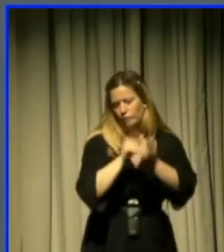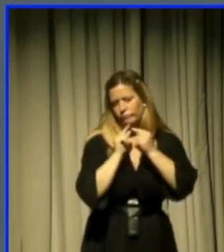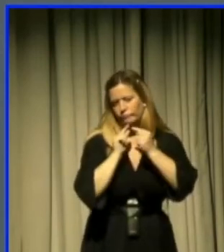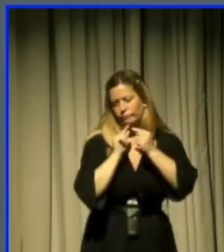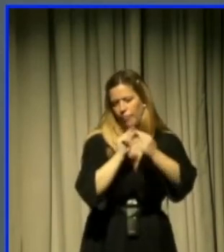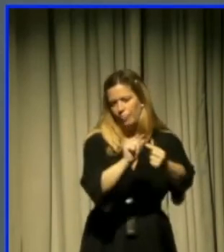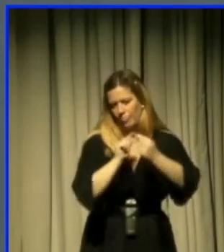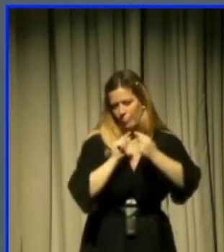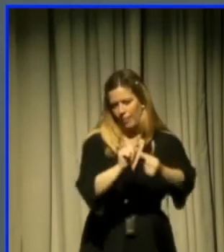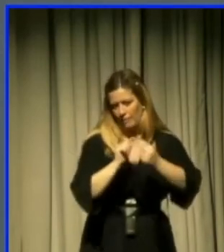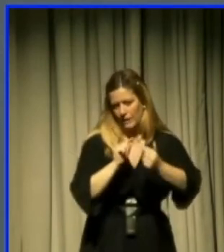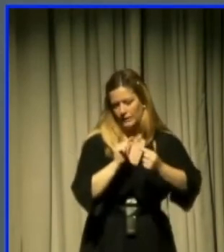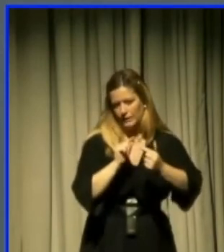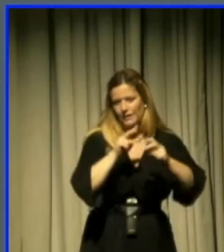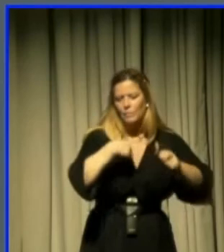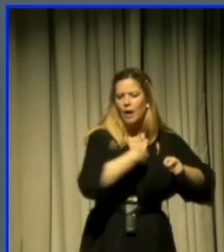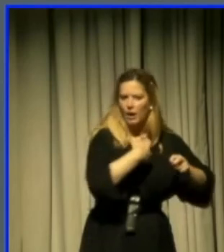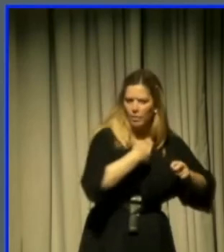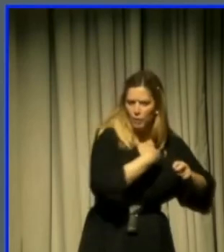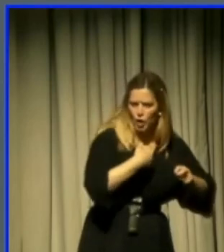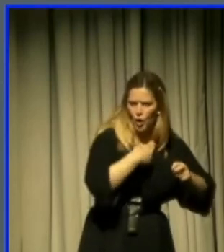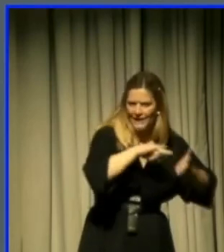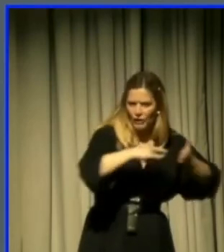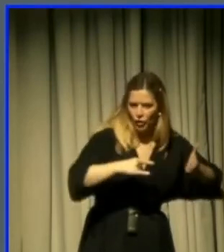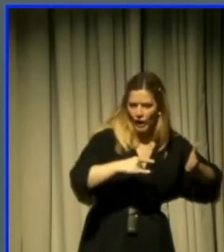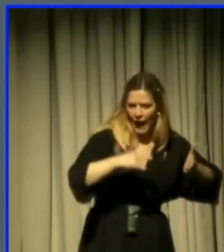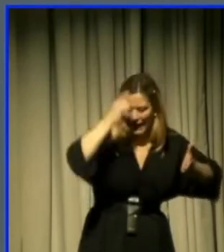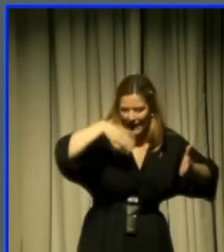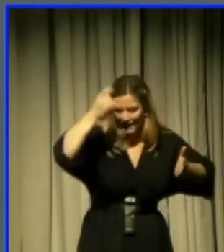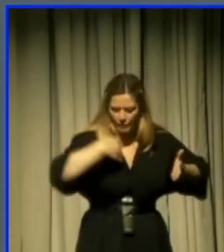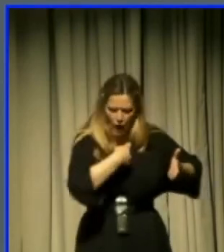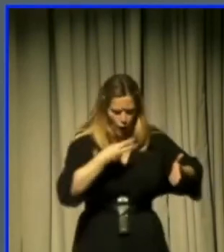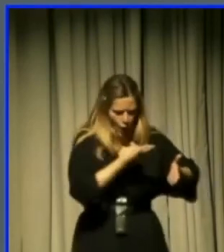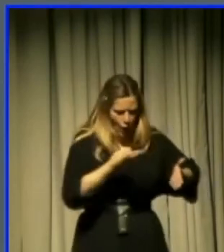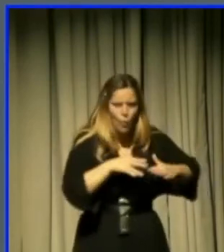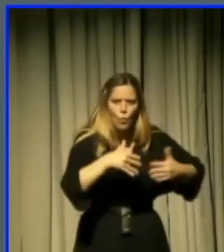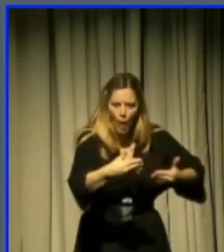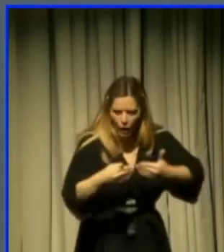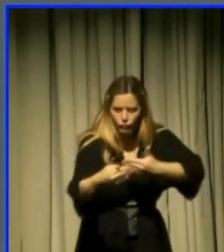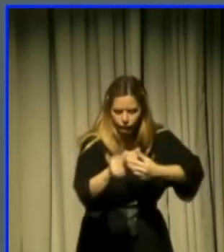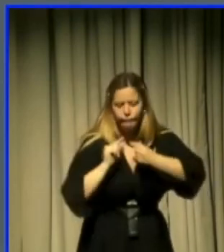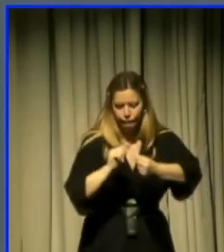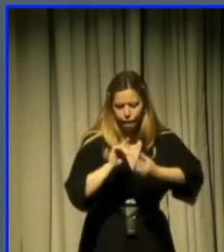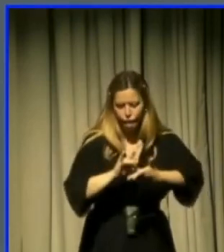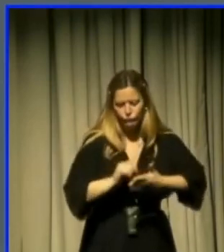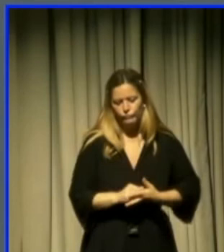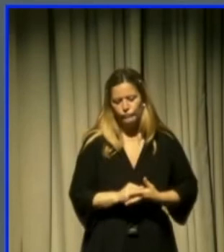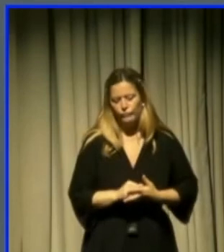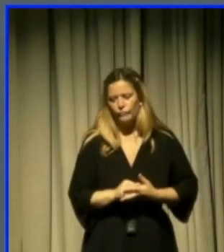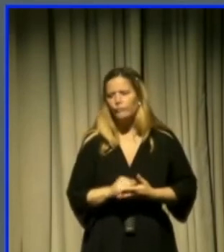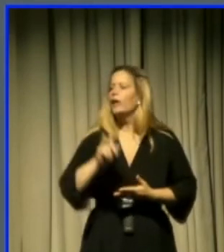of creativity. So what we experimented with was like playing with